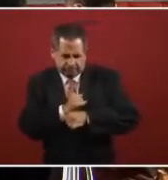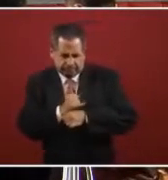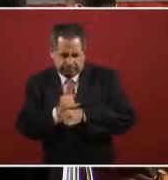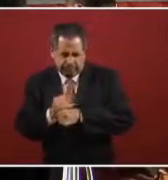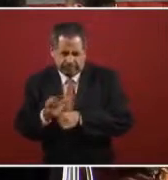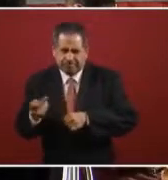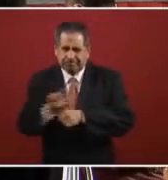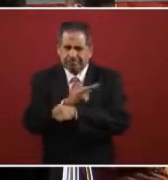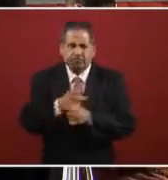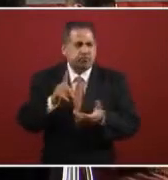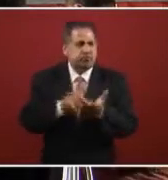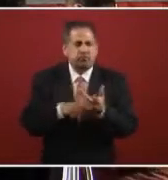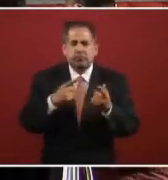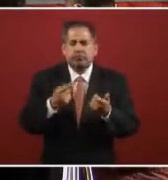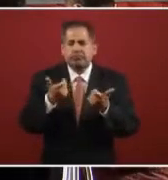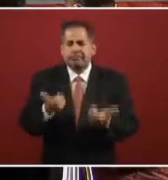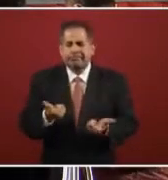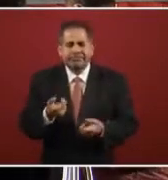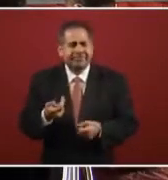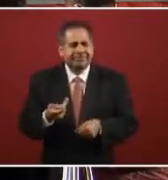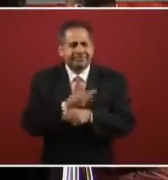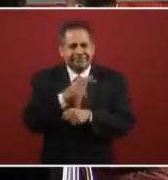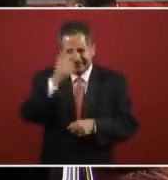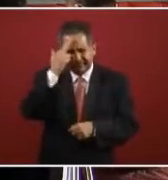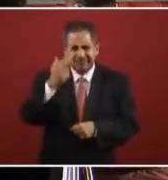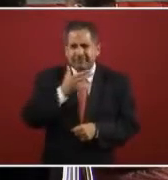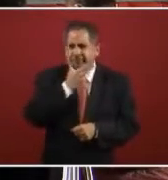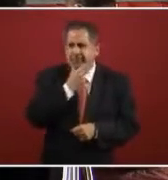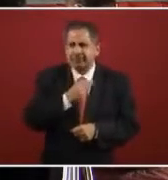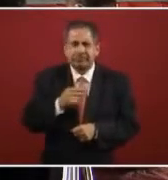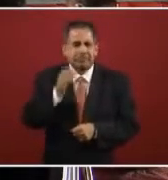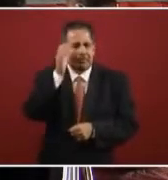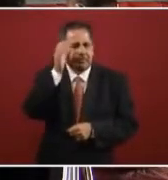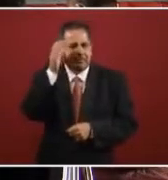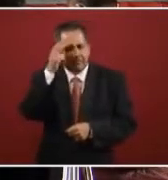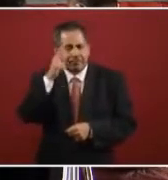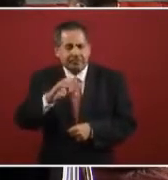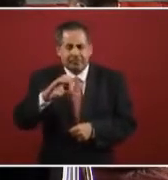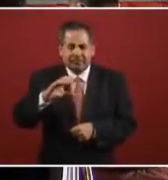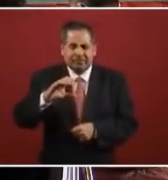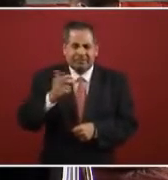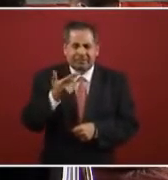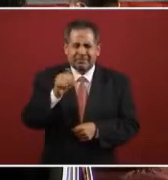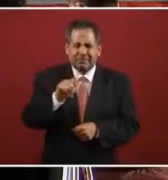so he instructed us to what happened with the money.